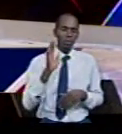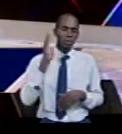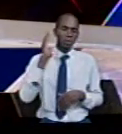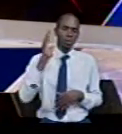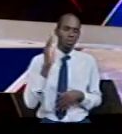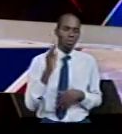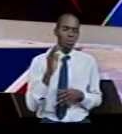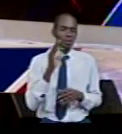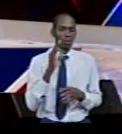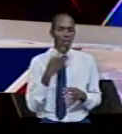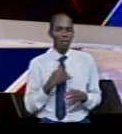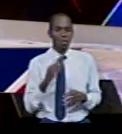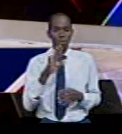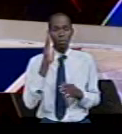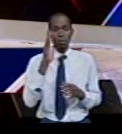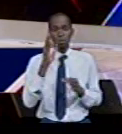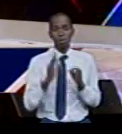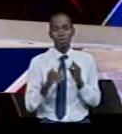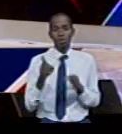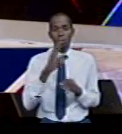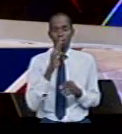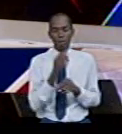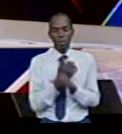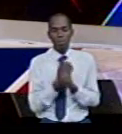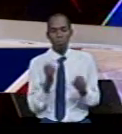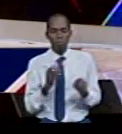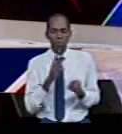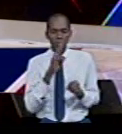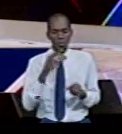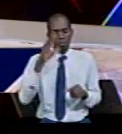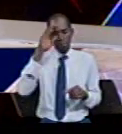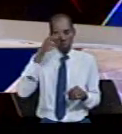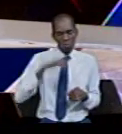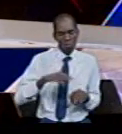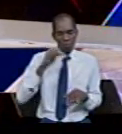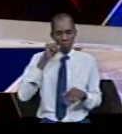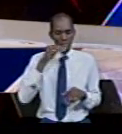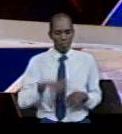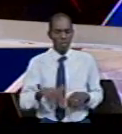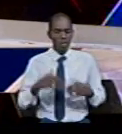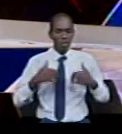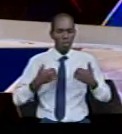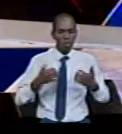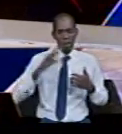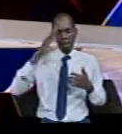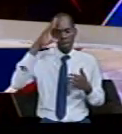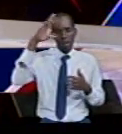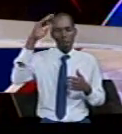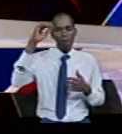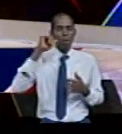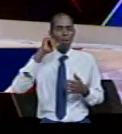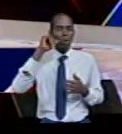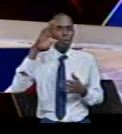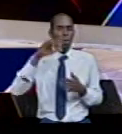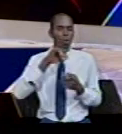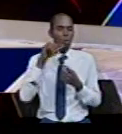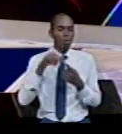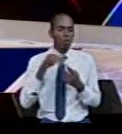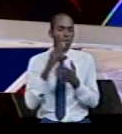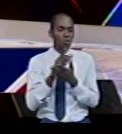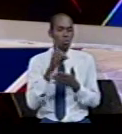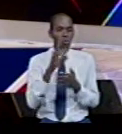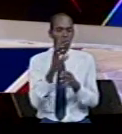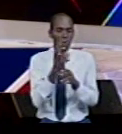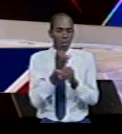are born again, whether you are a teenager, you are a boy, you are a girl, you are a man, you are a woman, when somebody gets